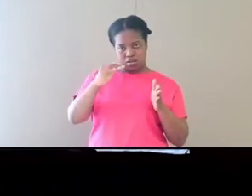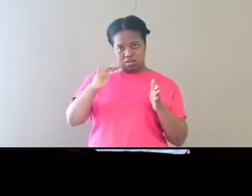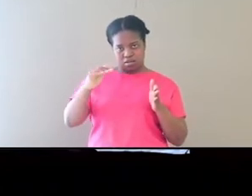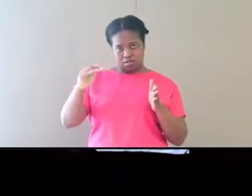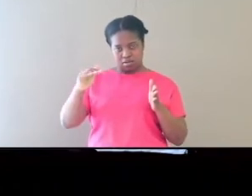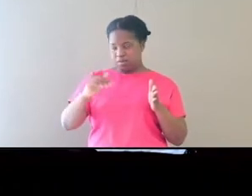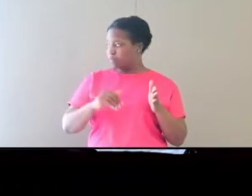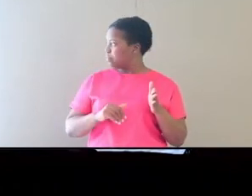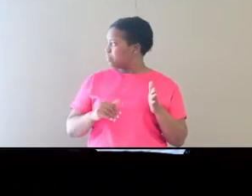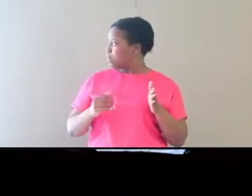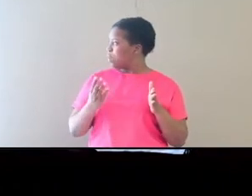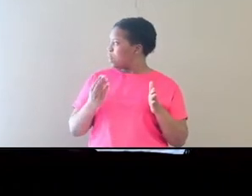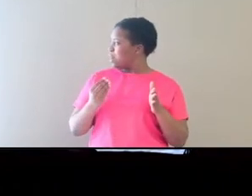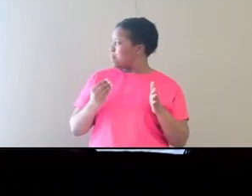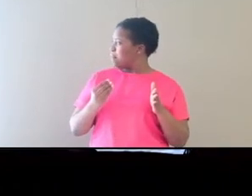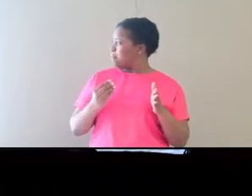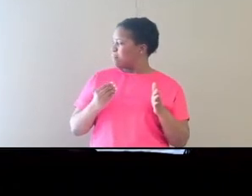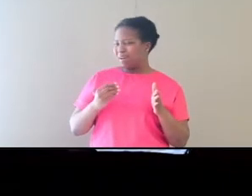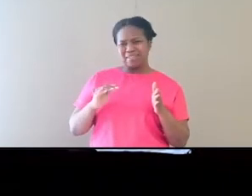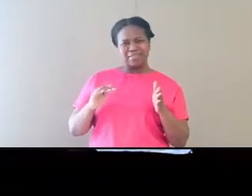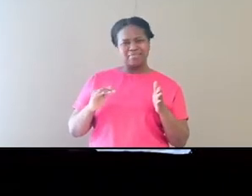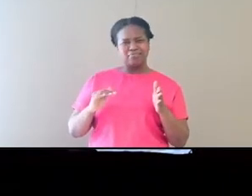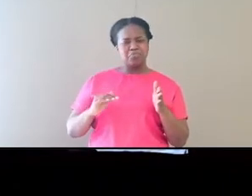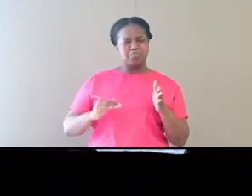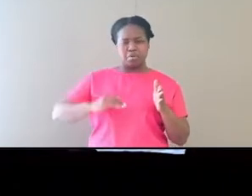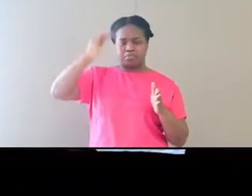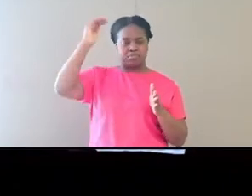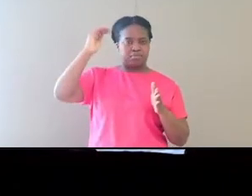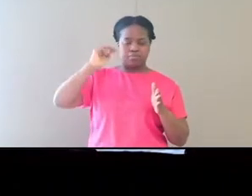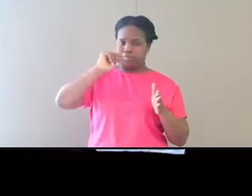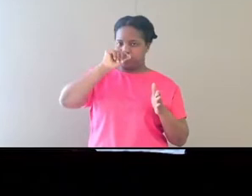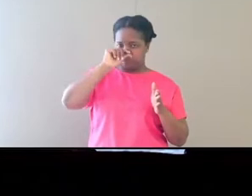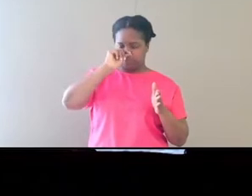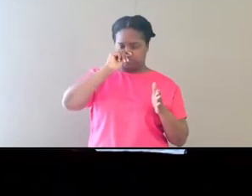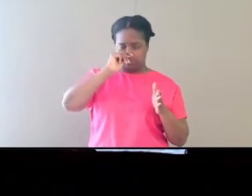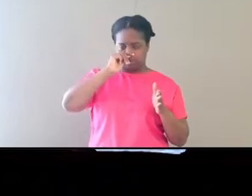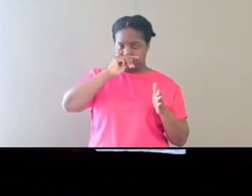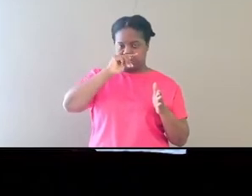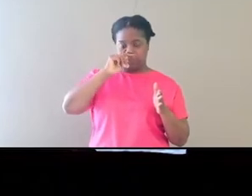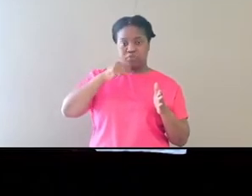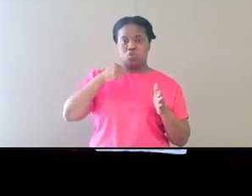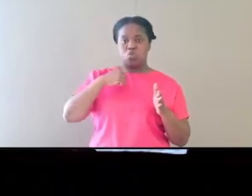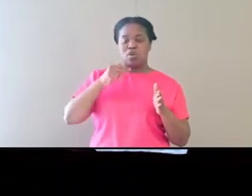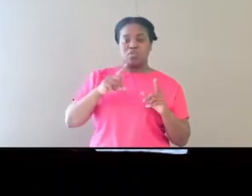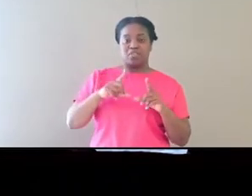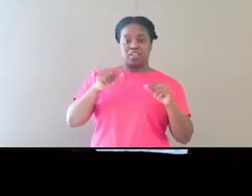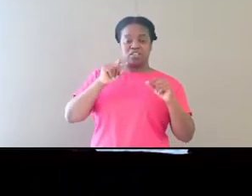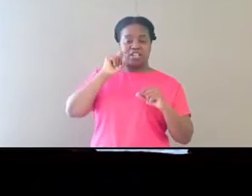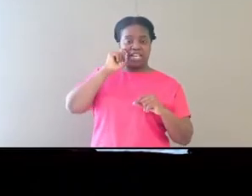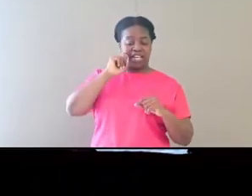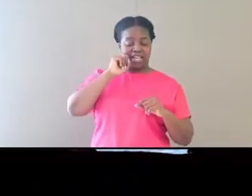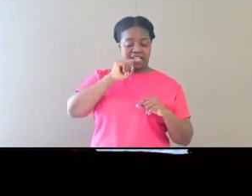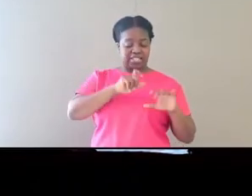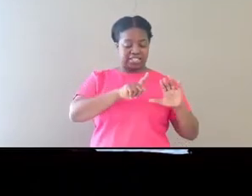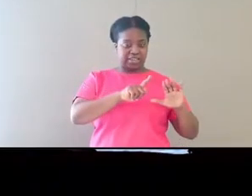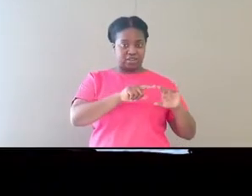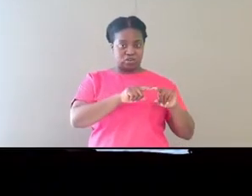Our numbers are not rising rapidly. We've already reached out, we've completed the age extension to 18.